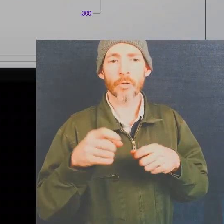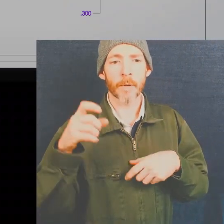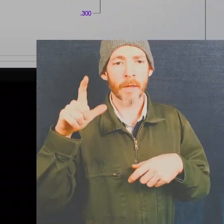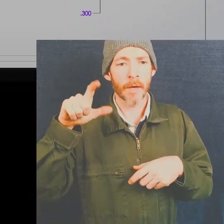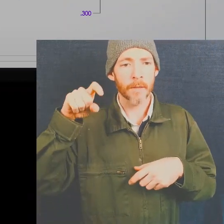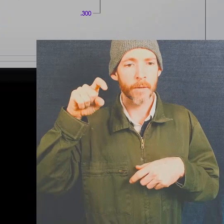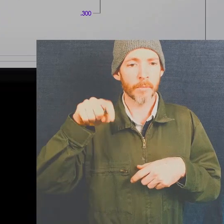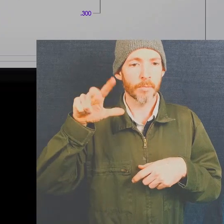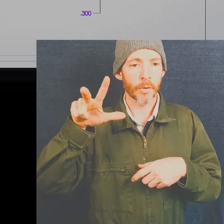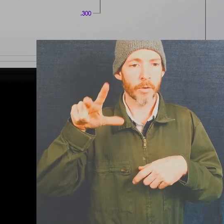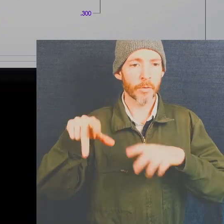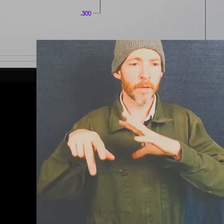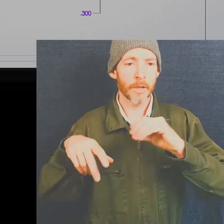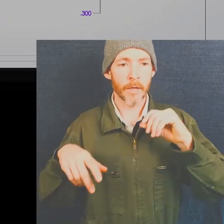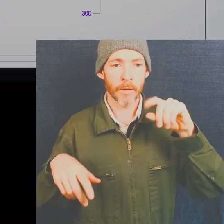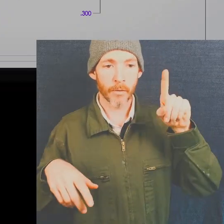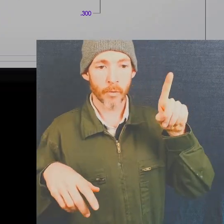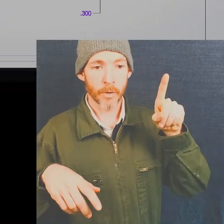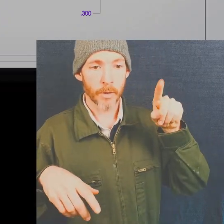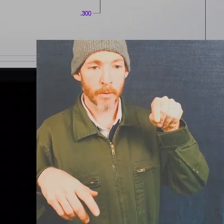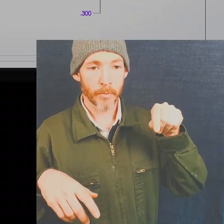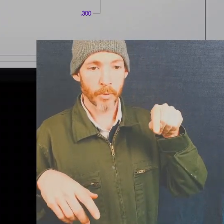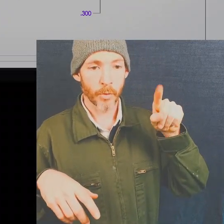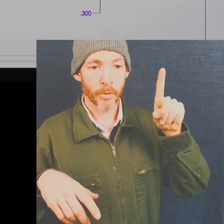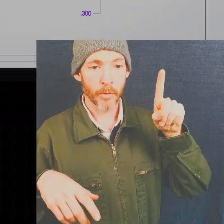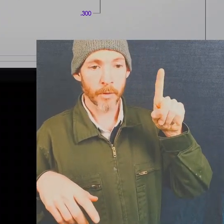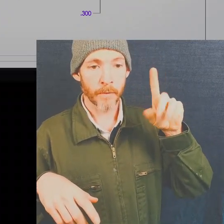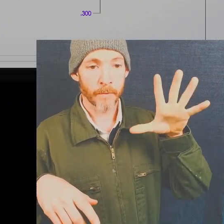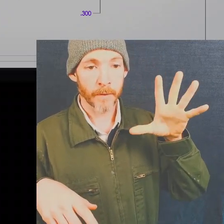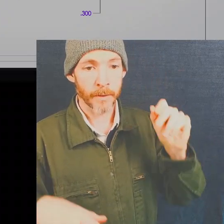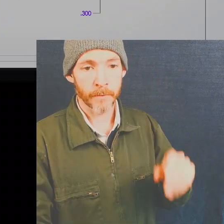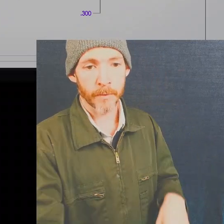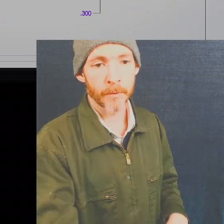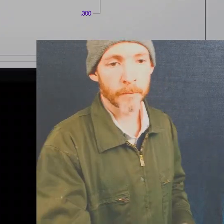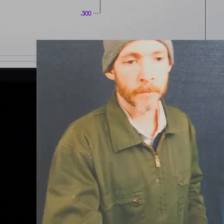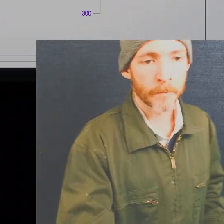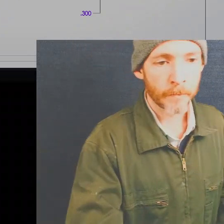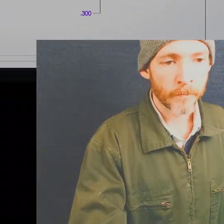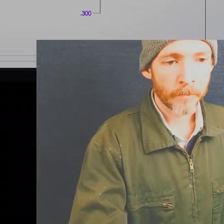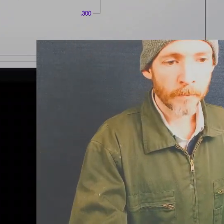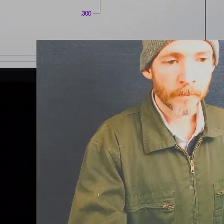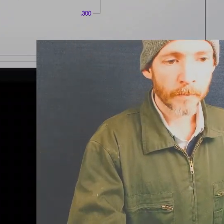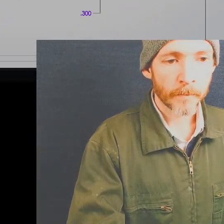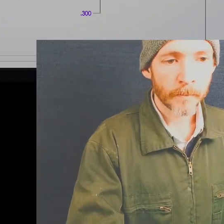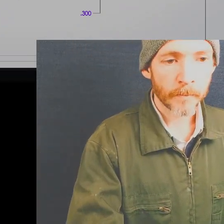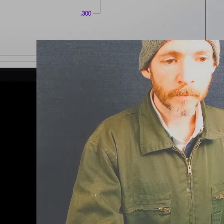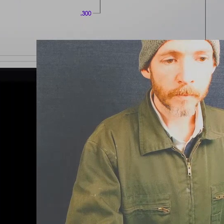is controlled by that 0.3 and the 1.15.